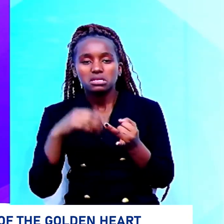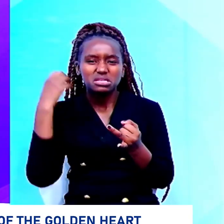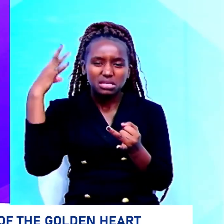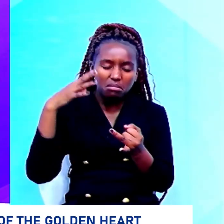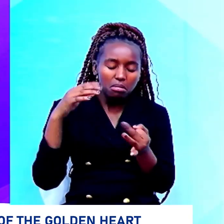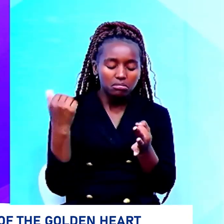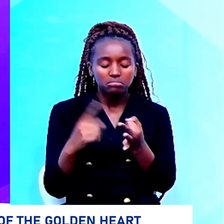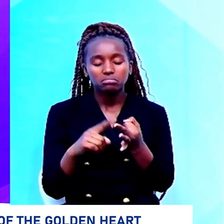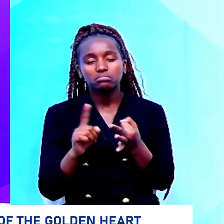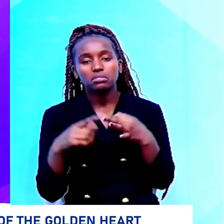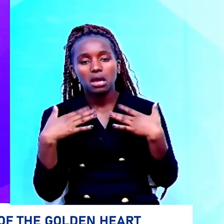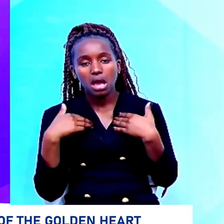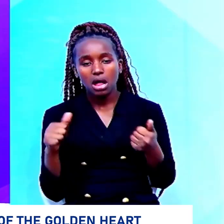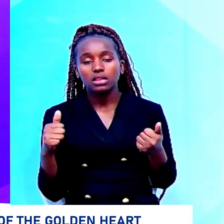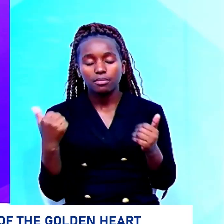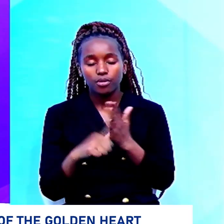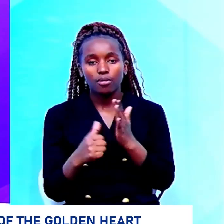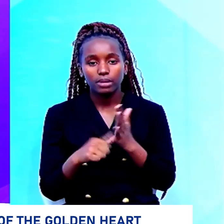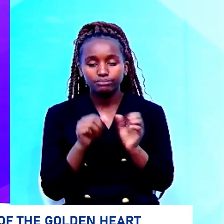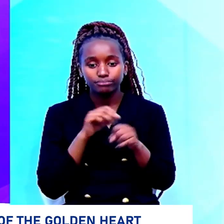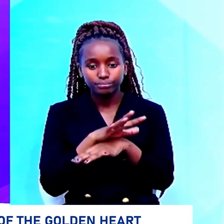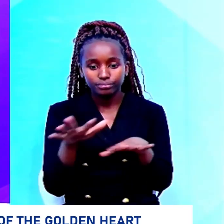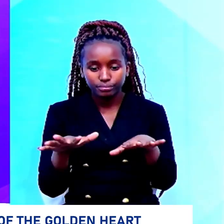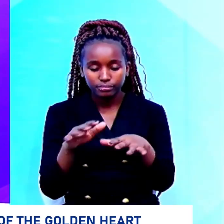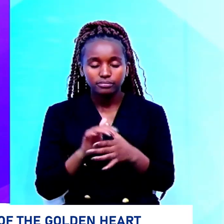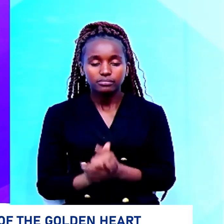health pandemics.